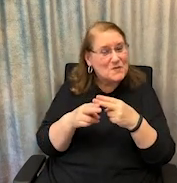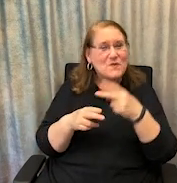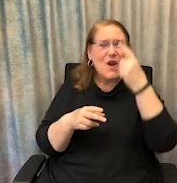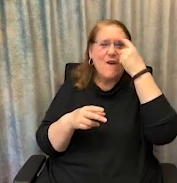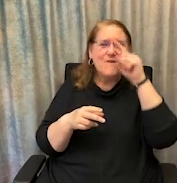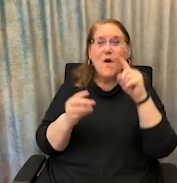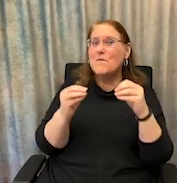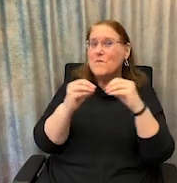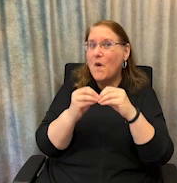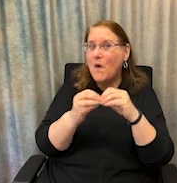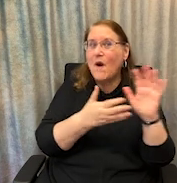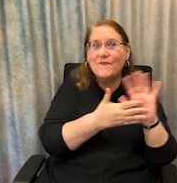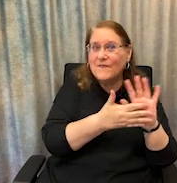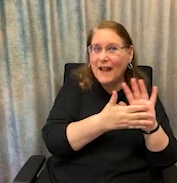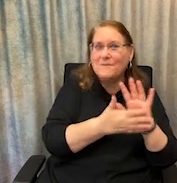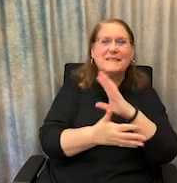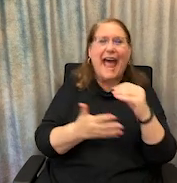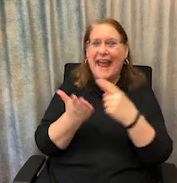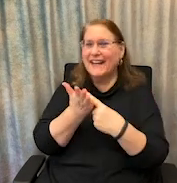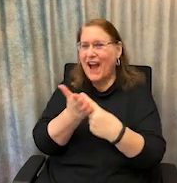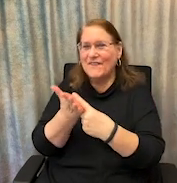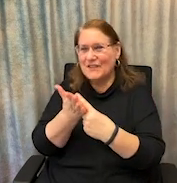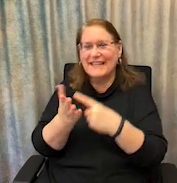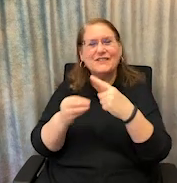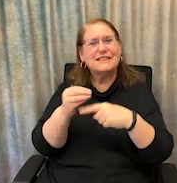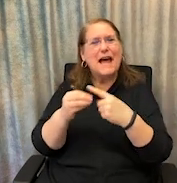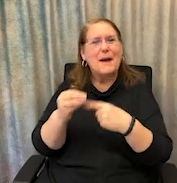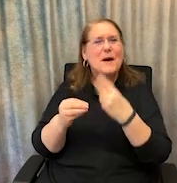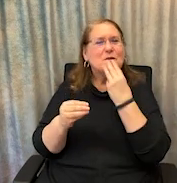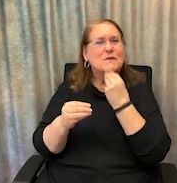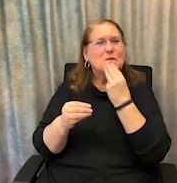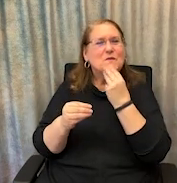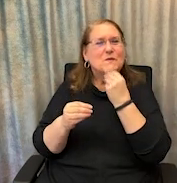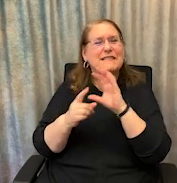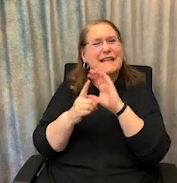soon for more films and conversations about